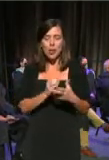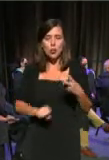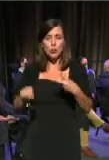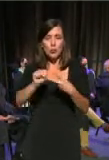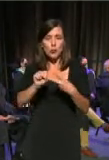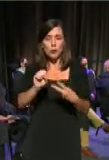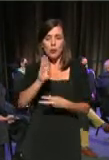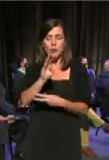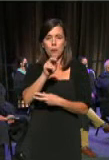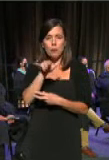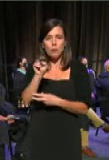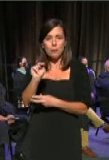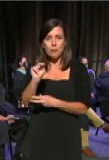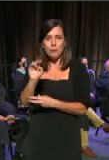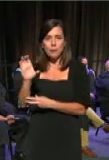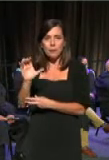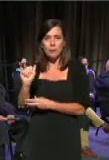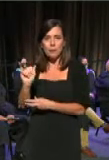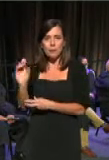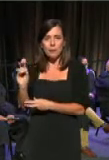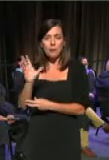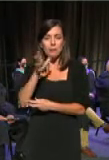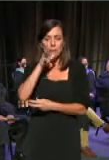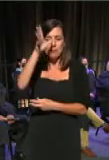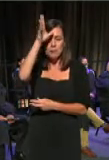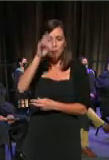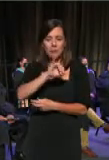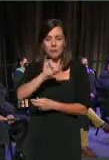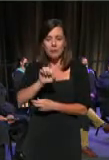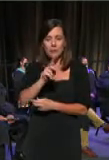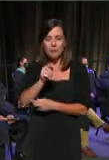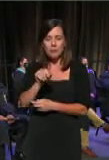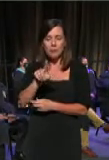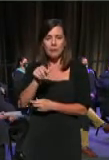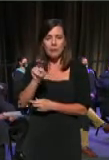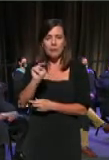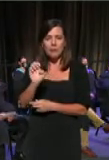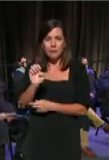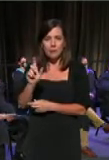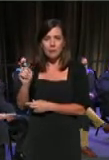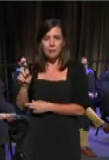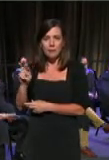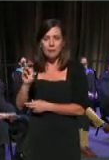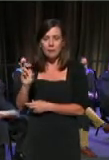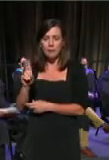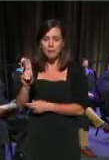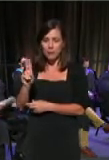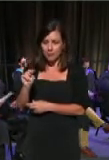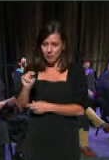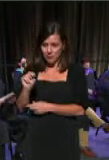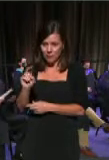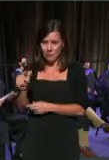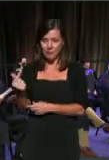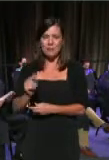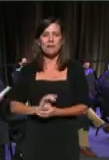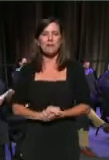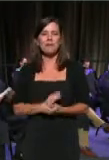salutatorian Brian Cow. Brian is the son of Jacqueline Trong. Please stand at this time.